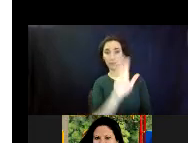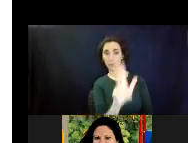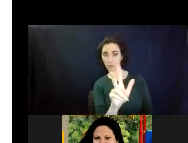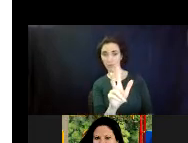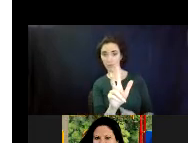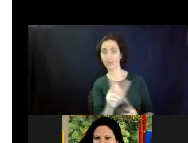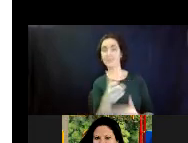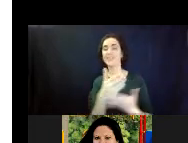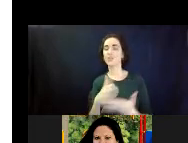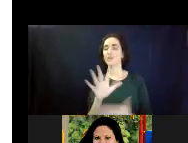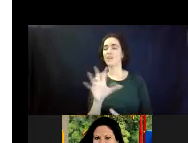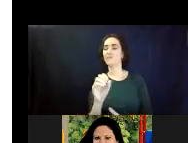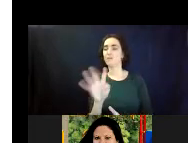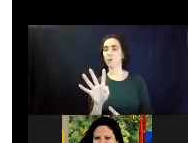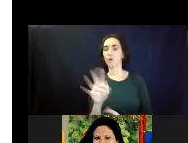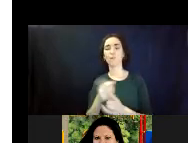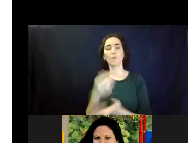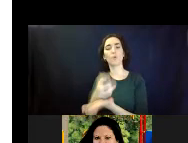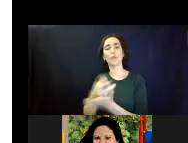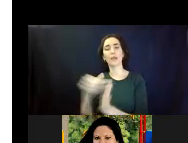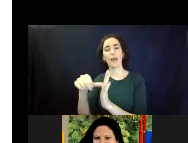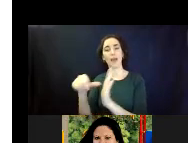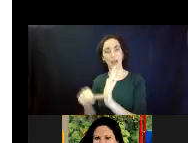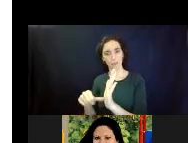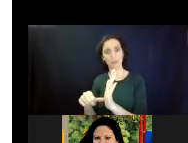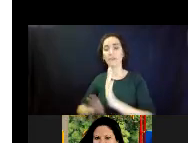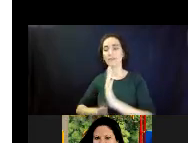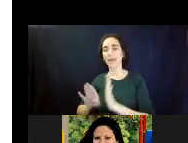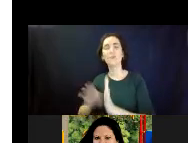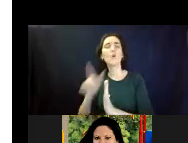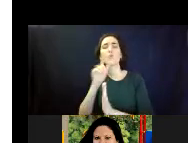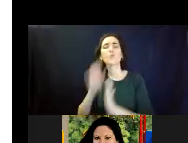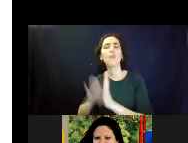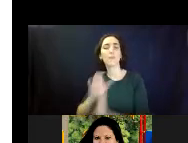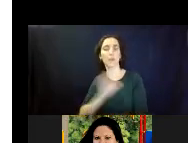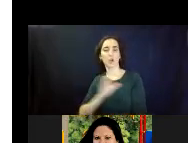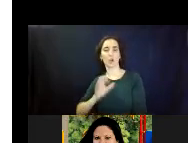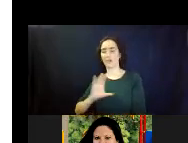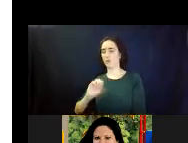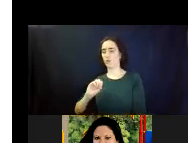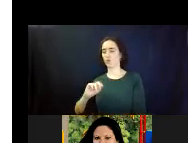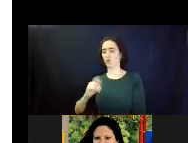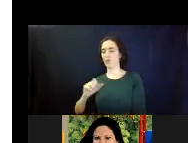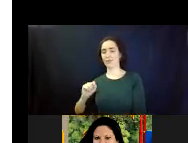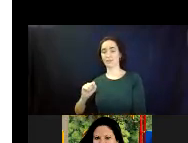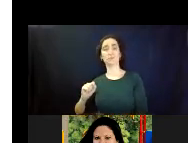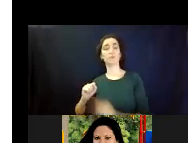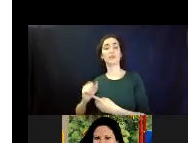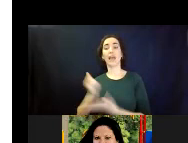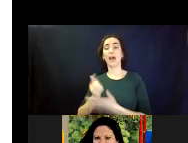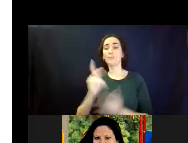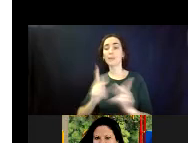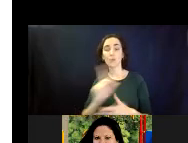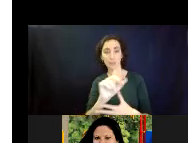Section 504 of the Rehabilitation Act was developed by Congress to protect the right to people with disabilities in